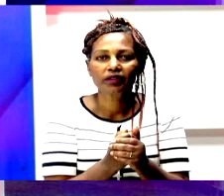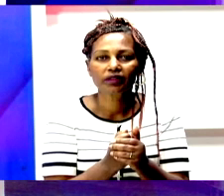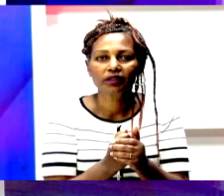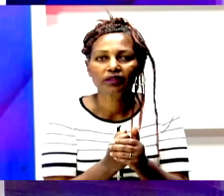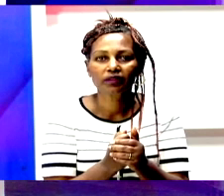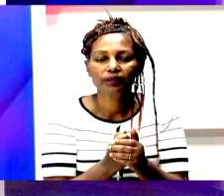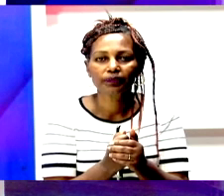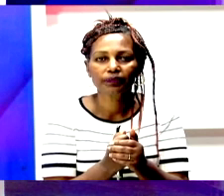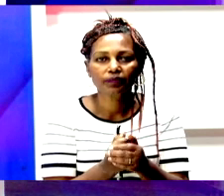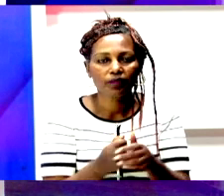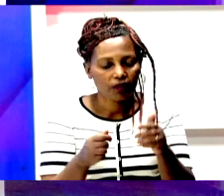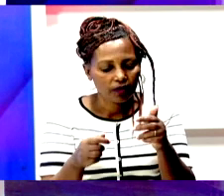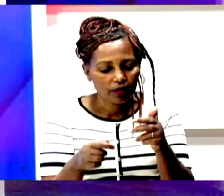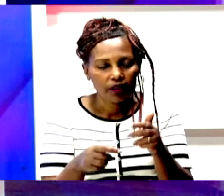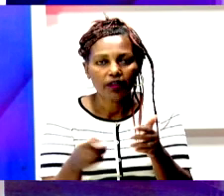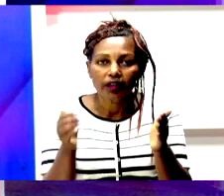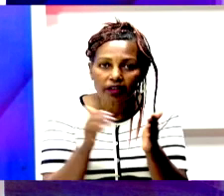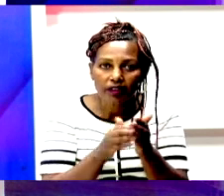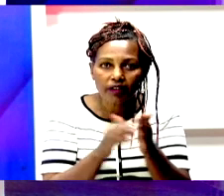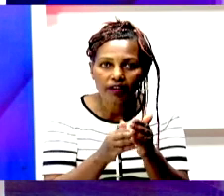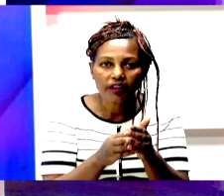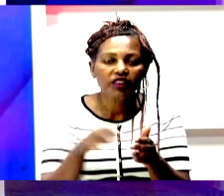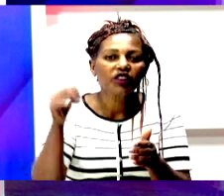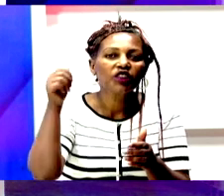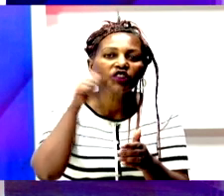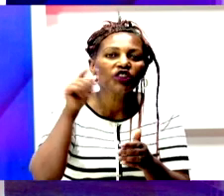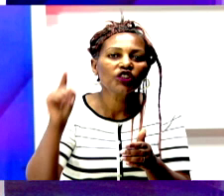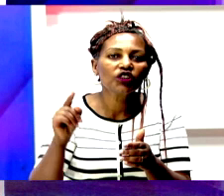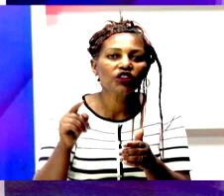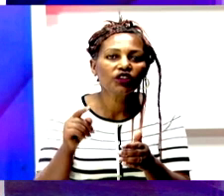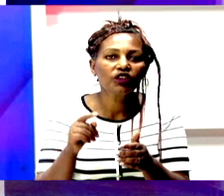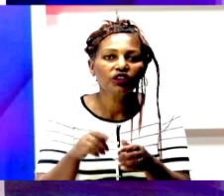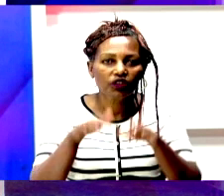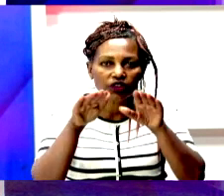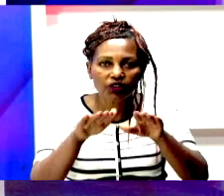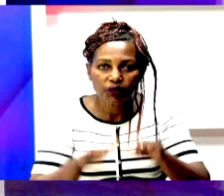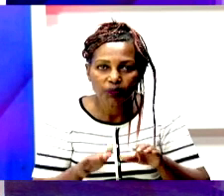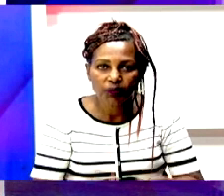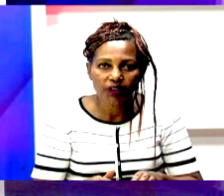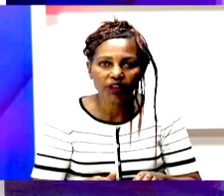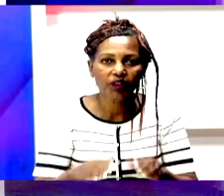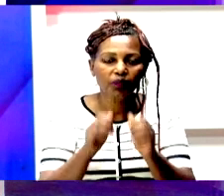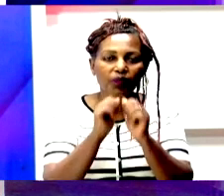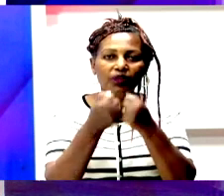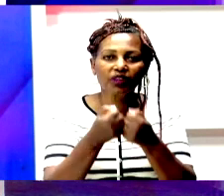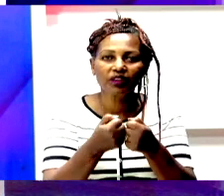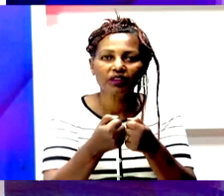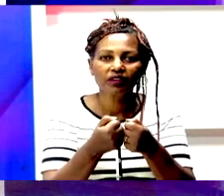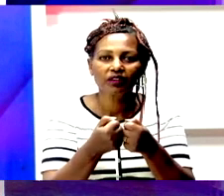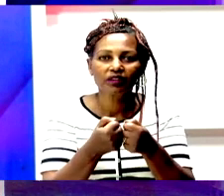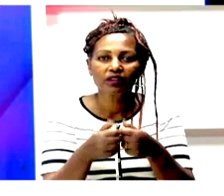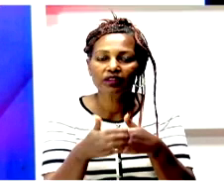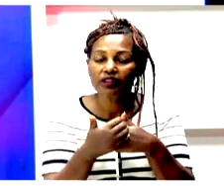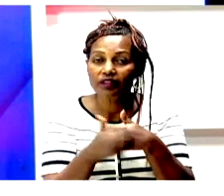Again, she has baked bread. This is, again, active form.